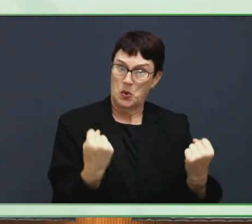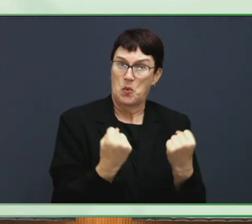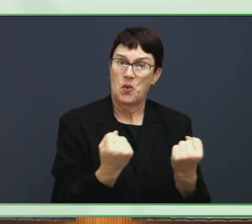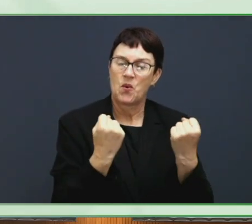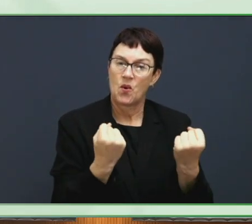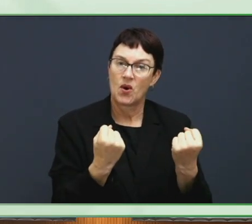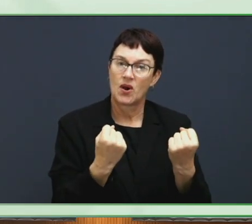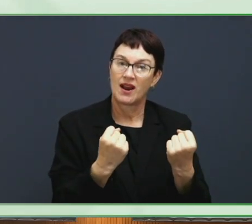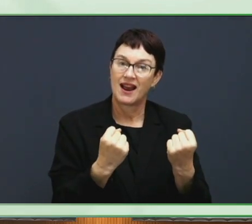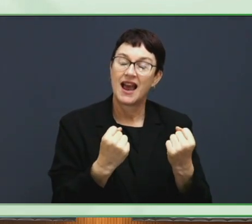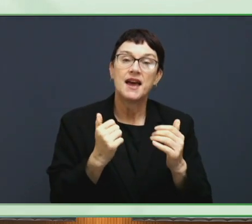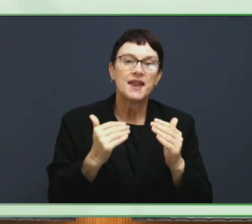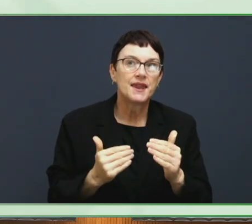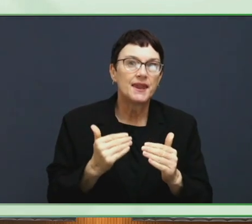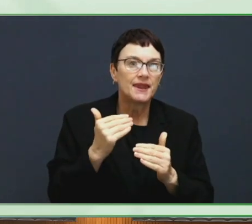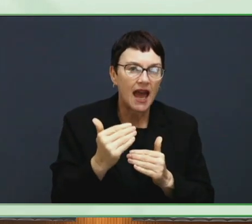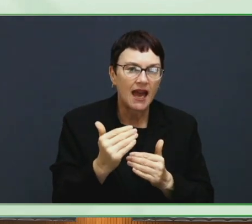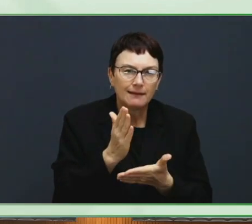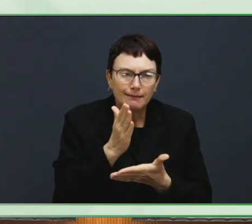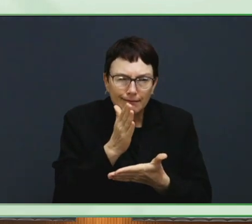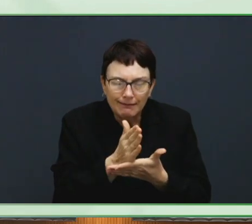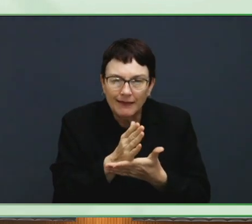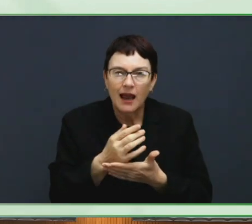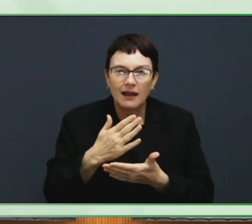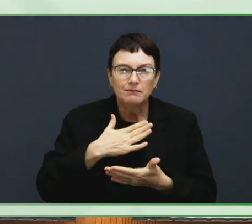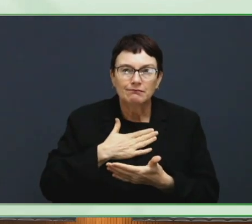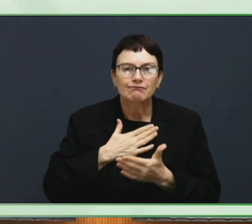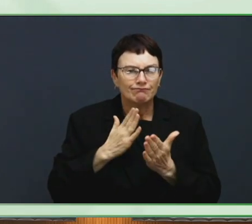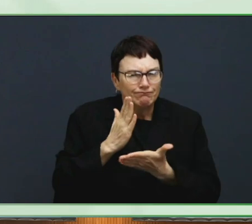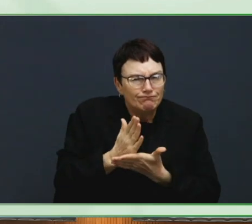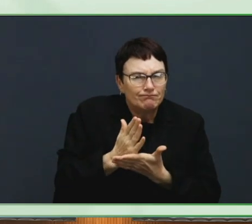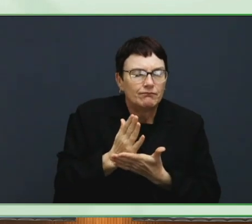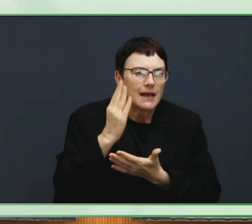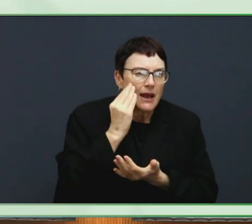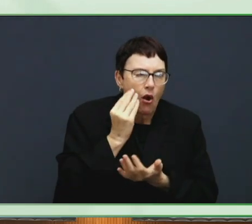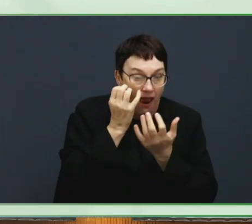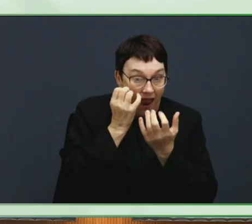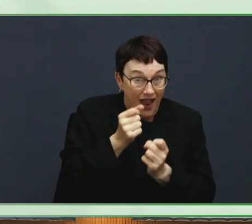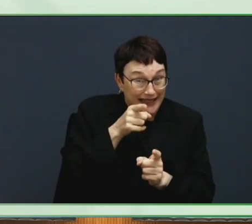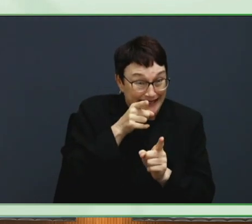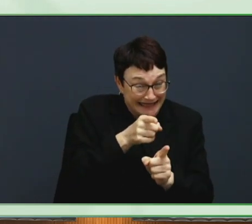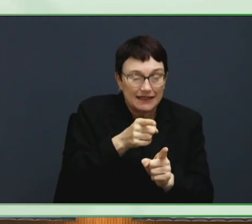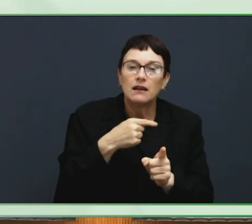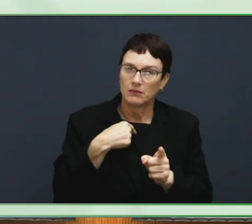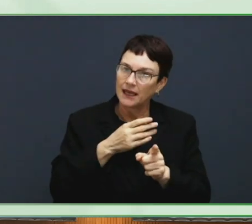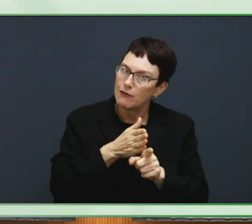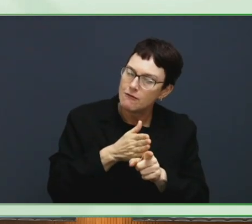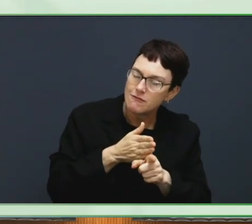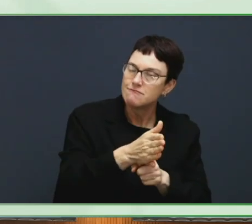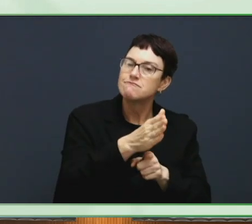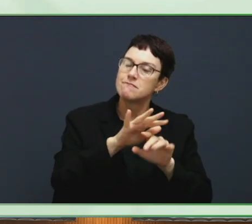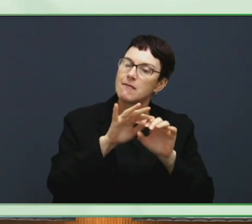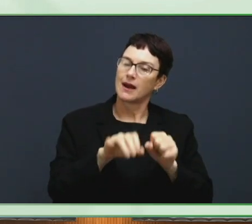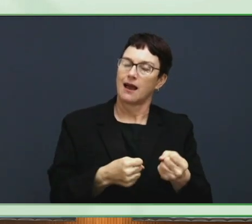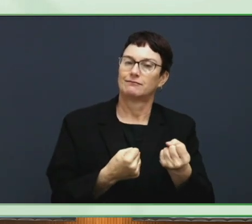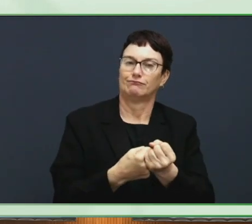support on the area where you have your experience, where you can really help the community to build further.